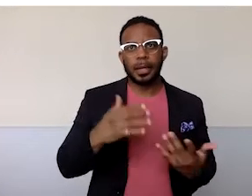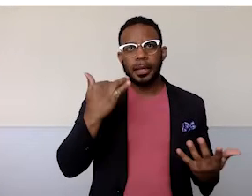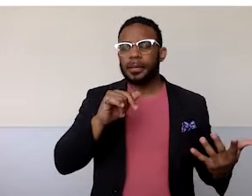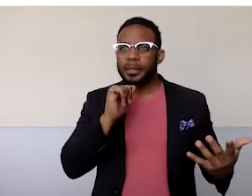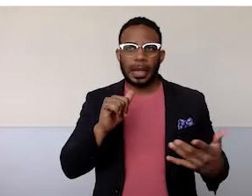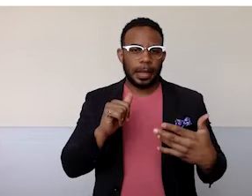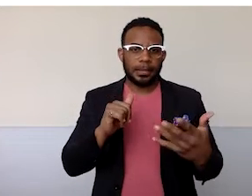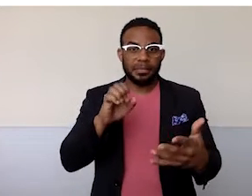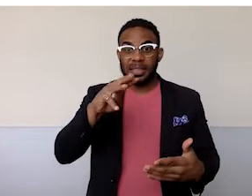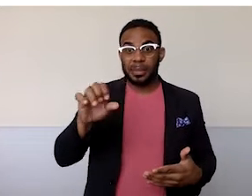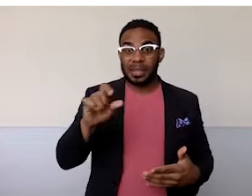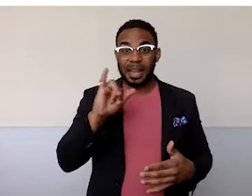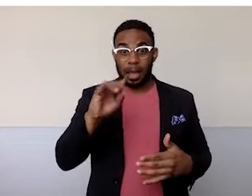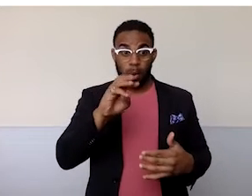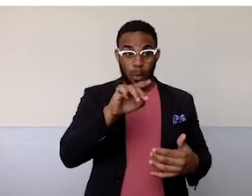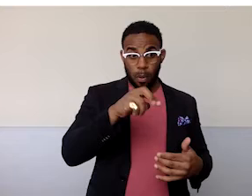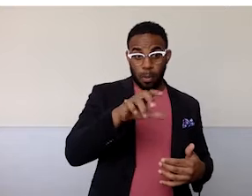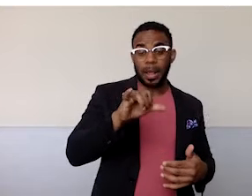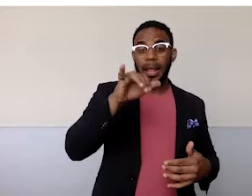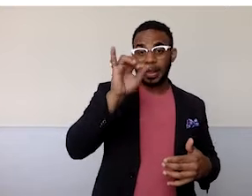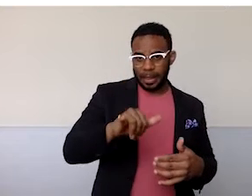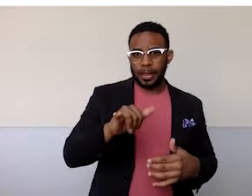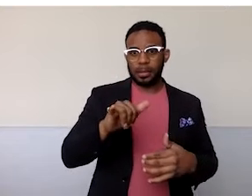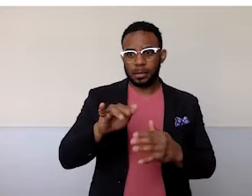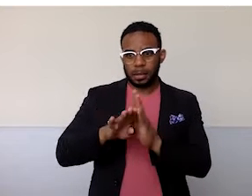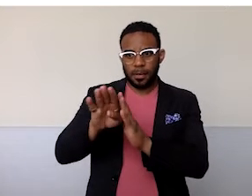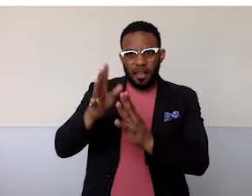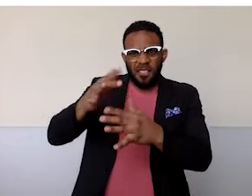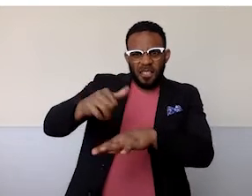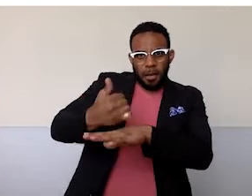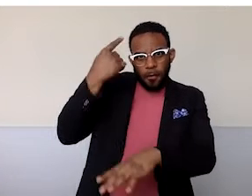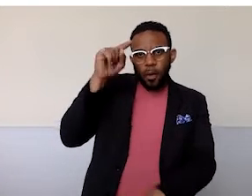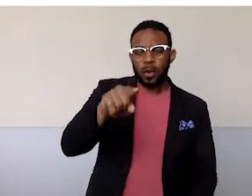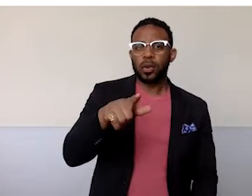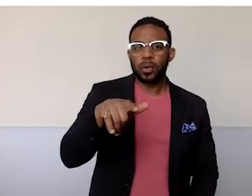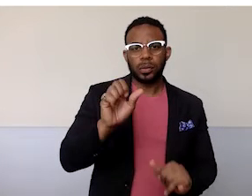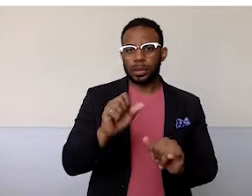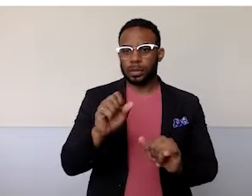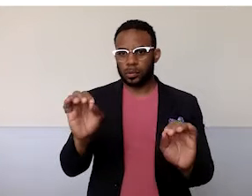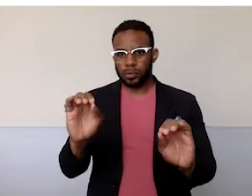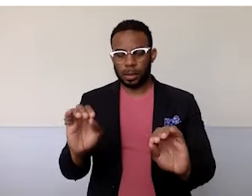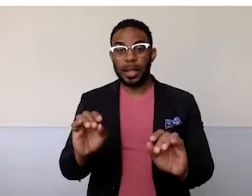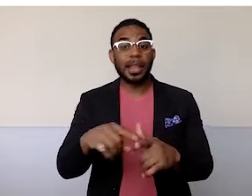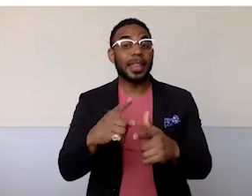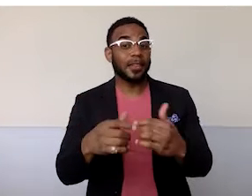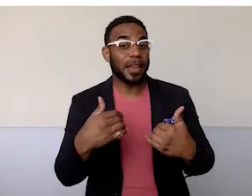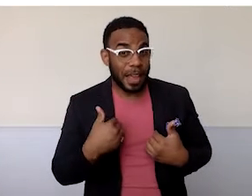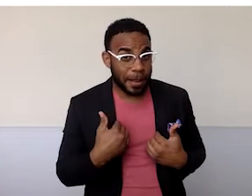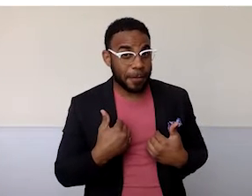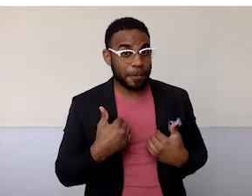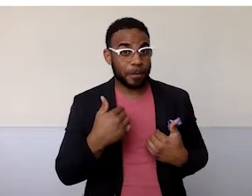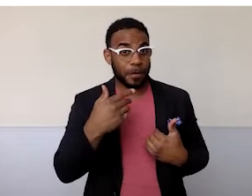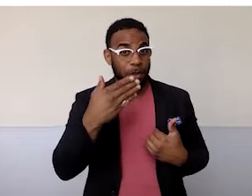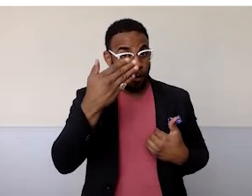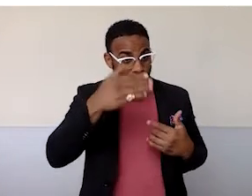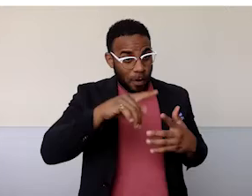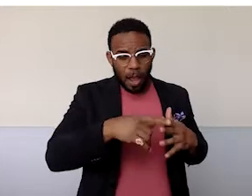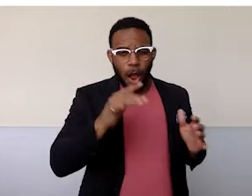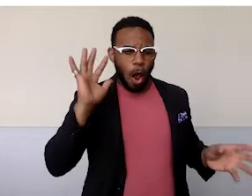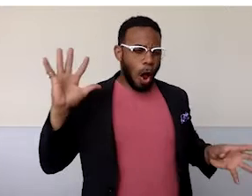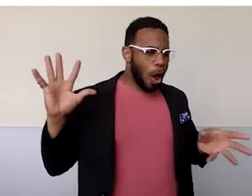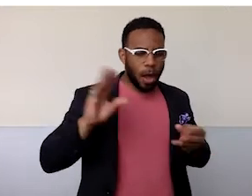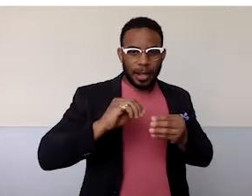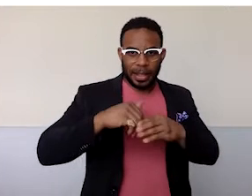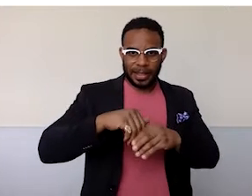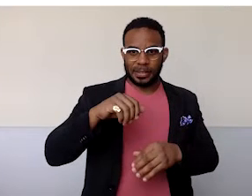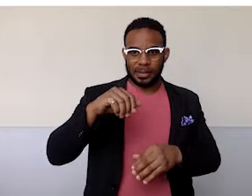using CMSs like WordPress, that's what is available for you. You can't change anything. And then you have the front end all together